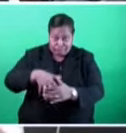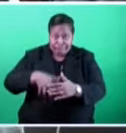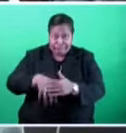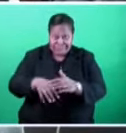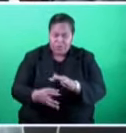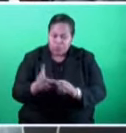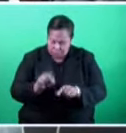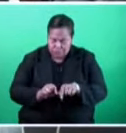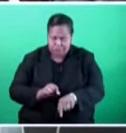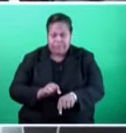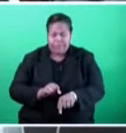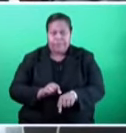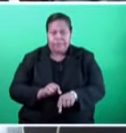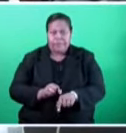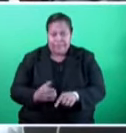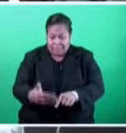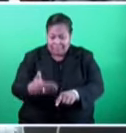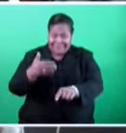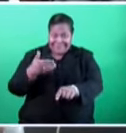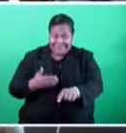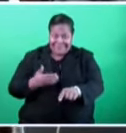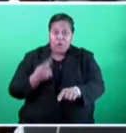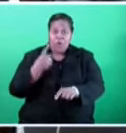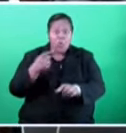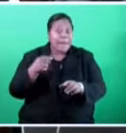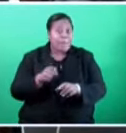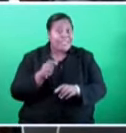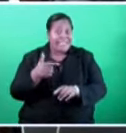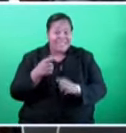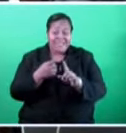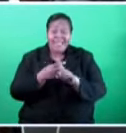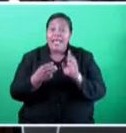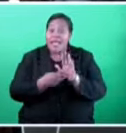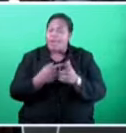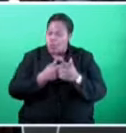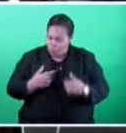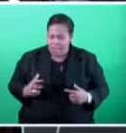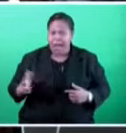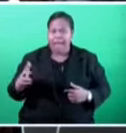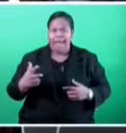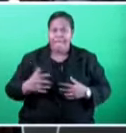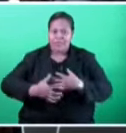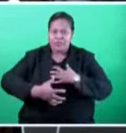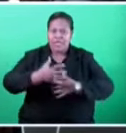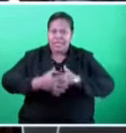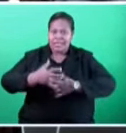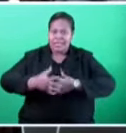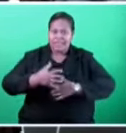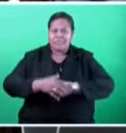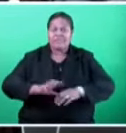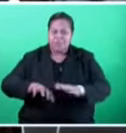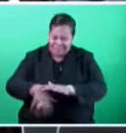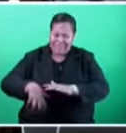from 1.7 kilometer, we are doing it using our hired machine with long extension arm.